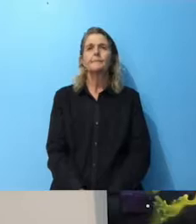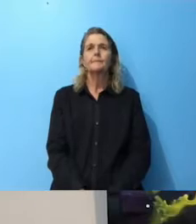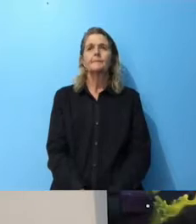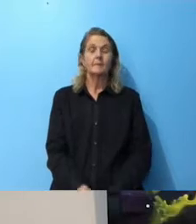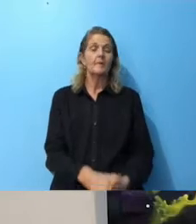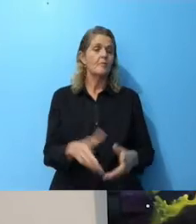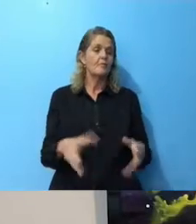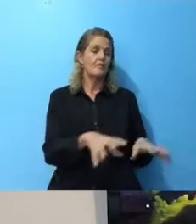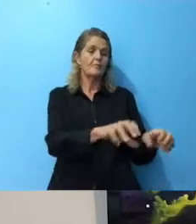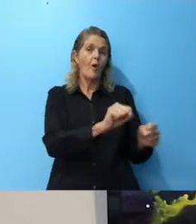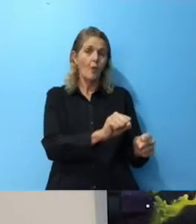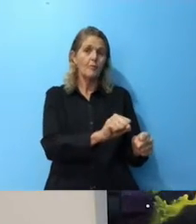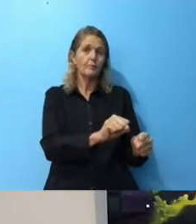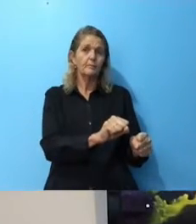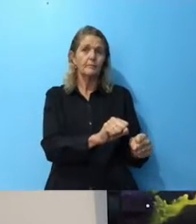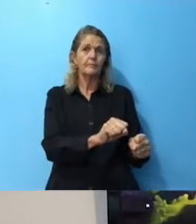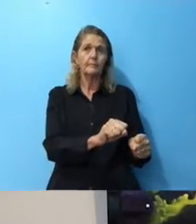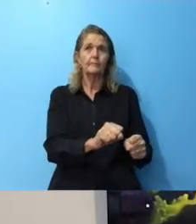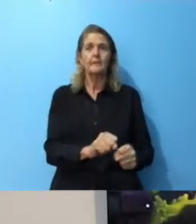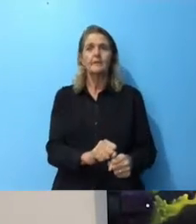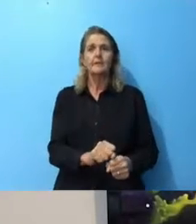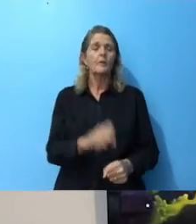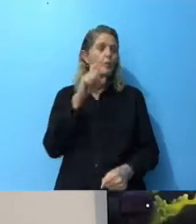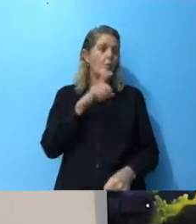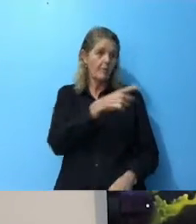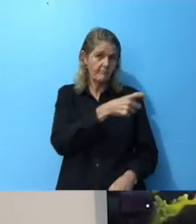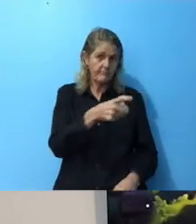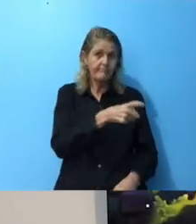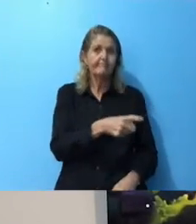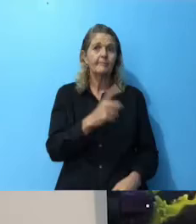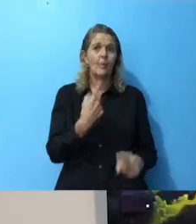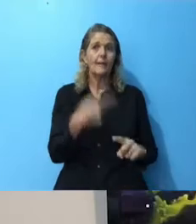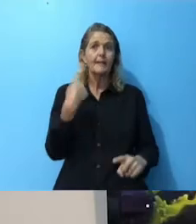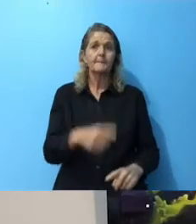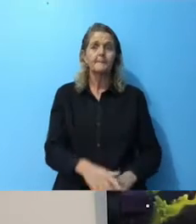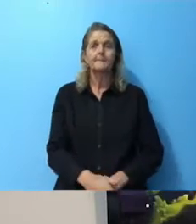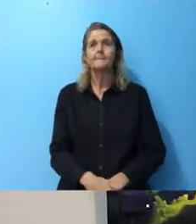Okay, that should hold it. Just going to go one quick spray.